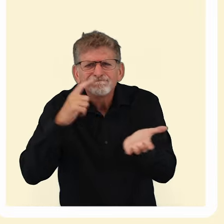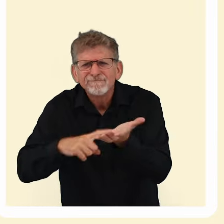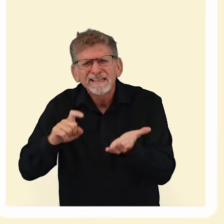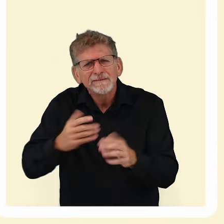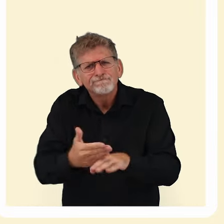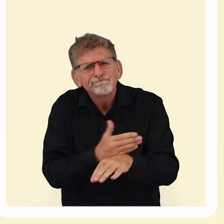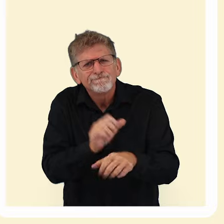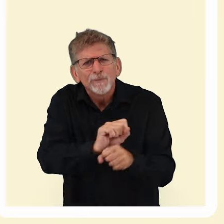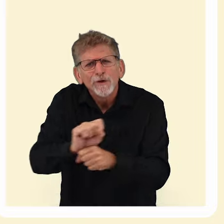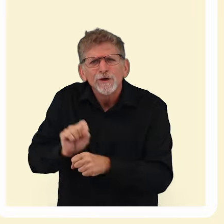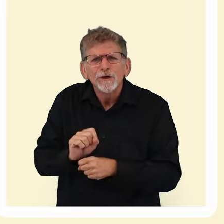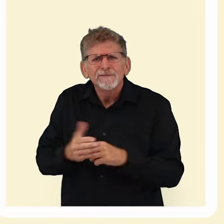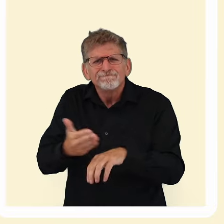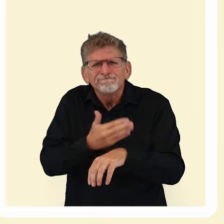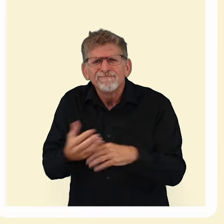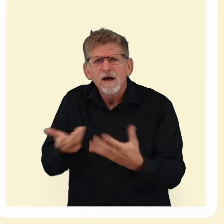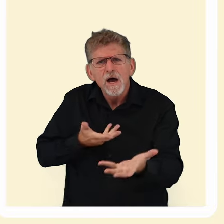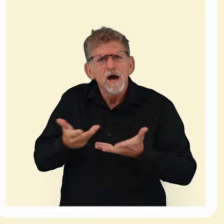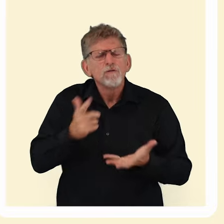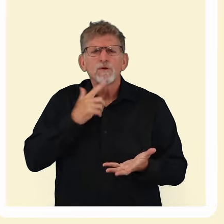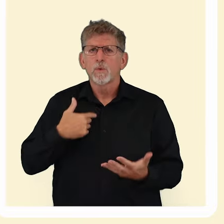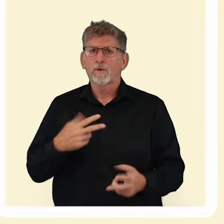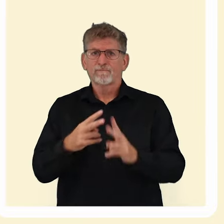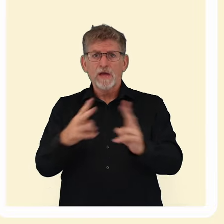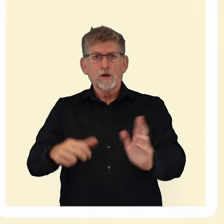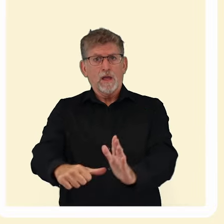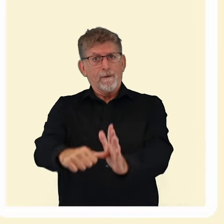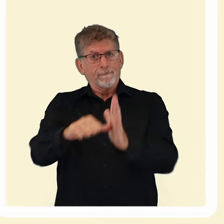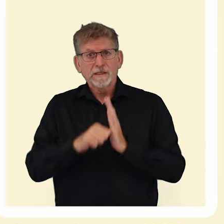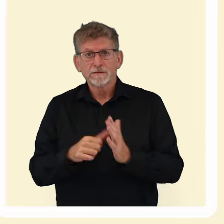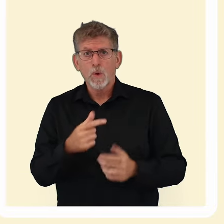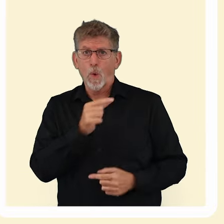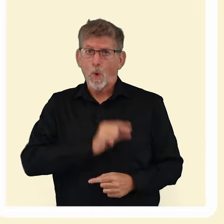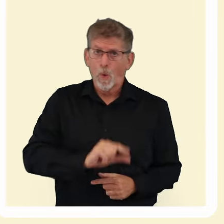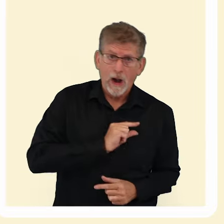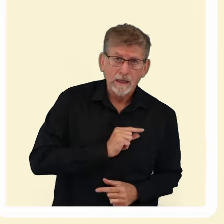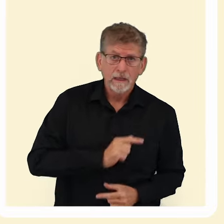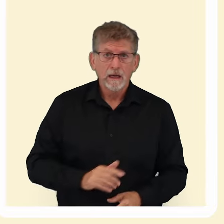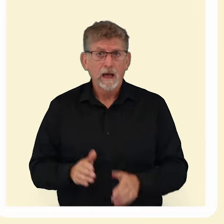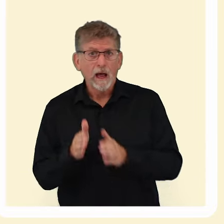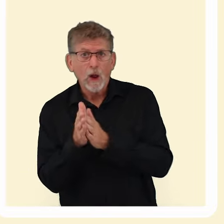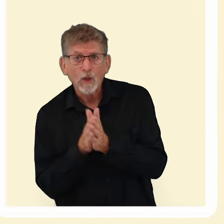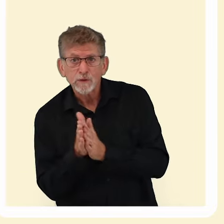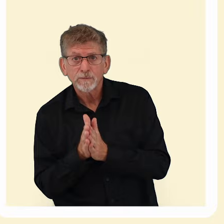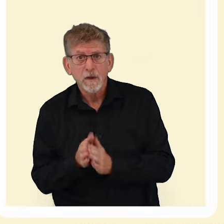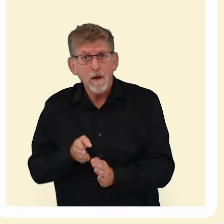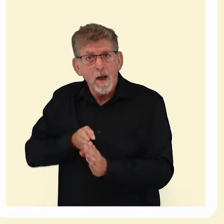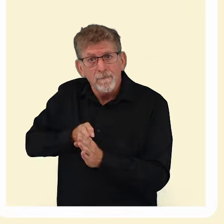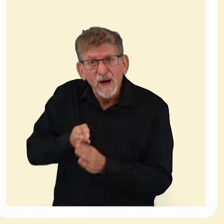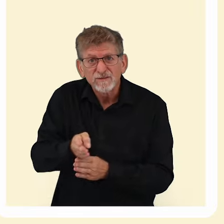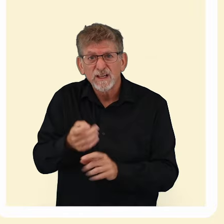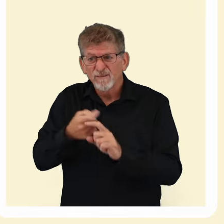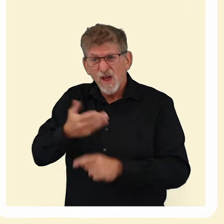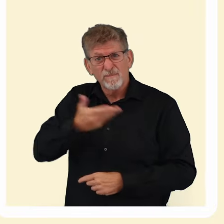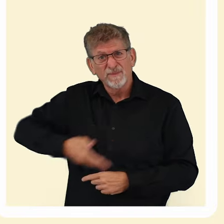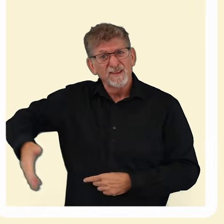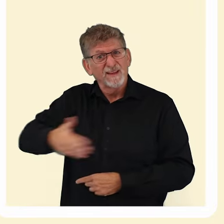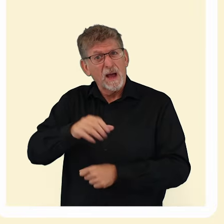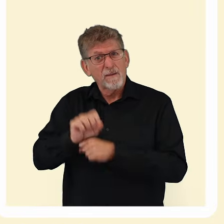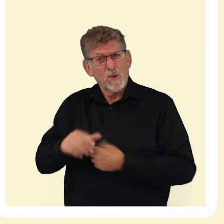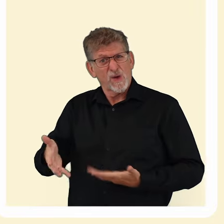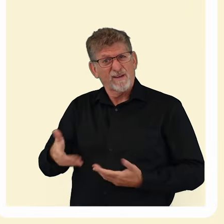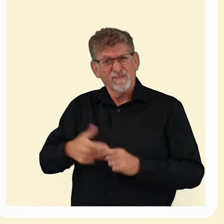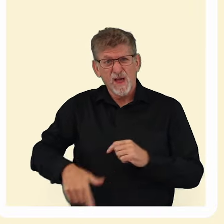I was really impressed by the quality, the enthusiasm, and the professionalism of our employees from coast to coast to coast.